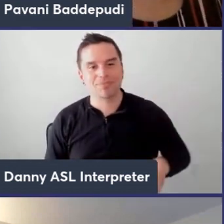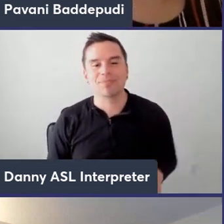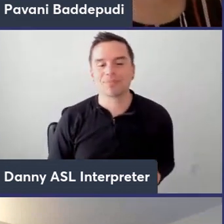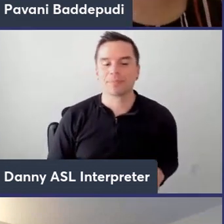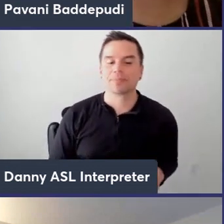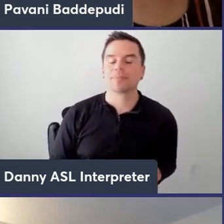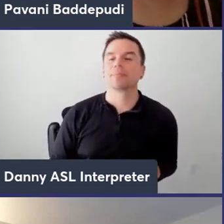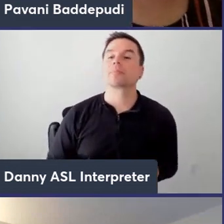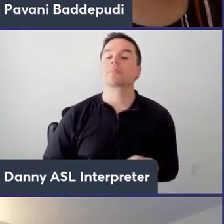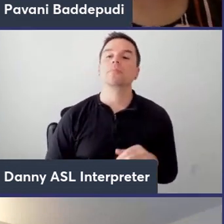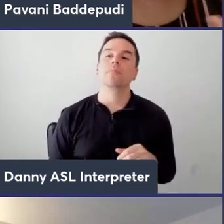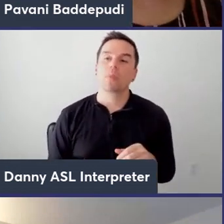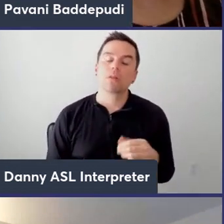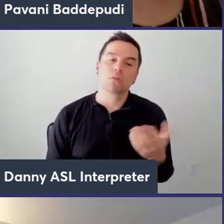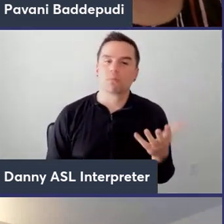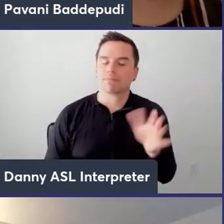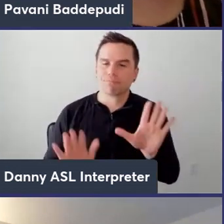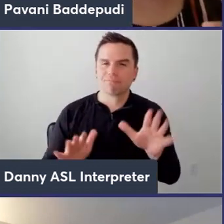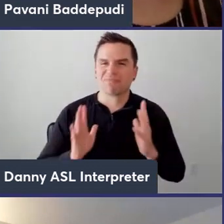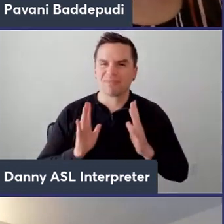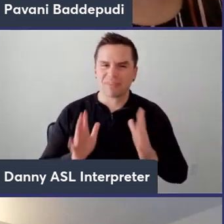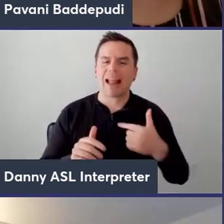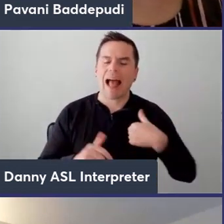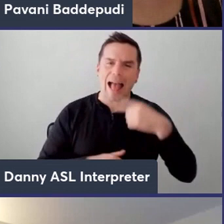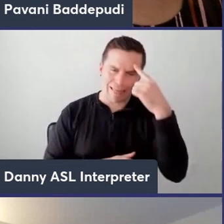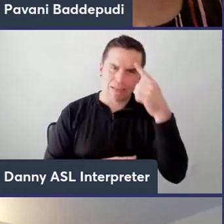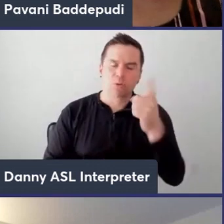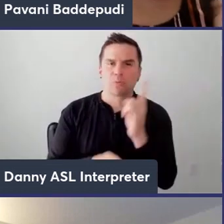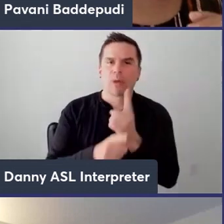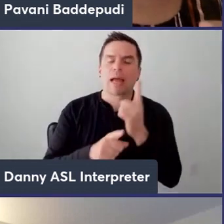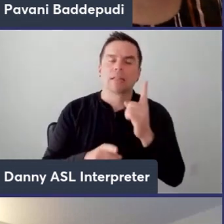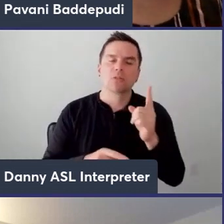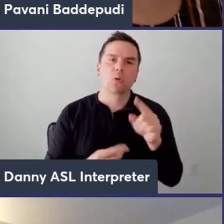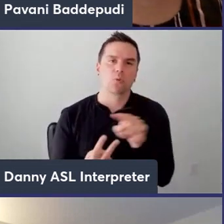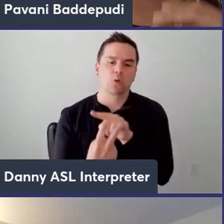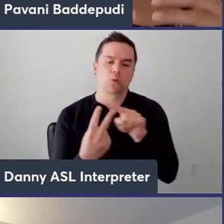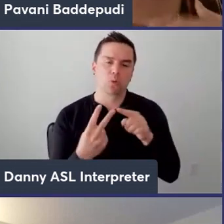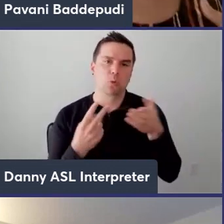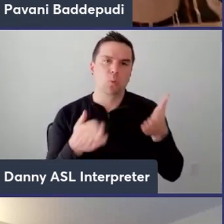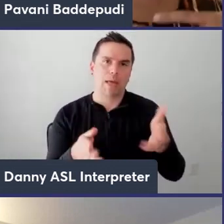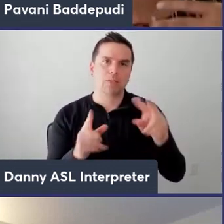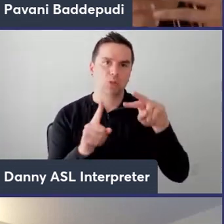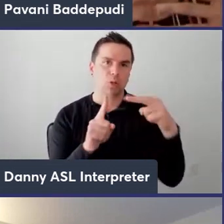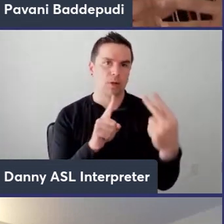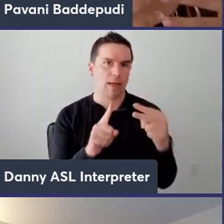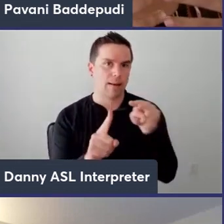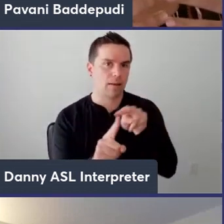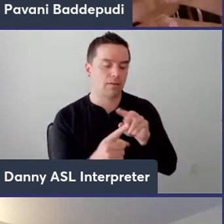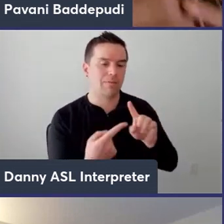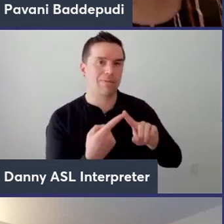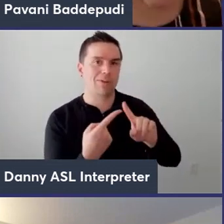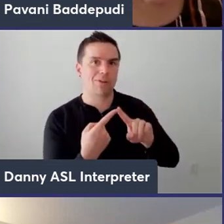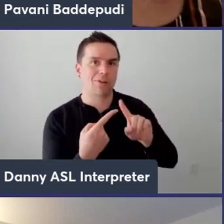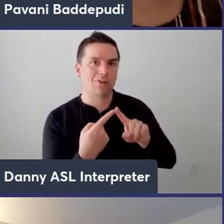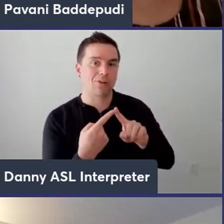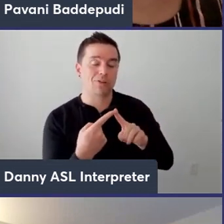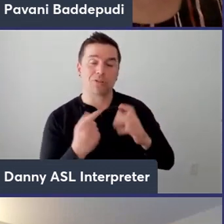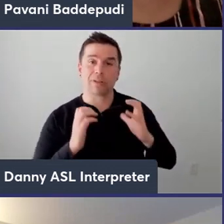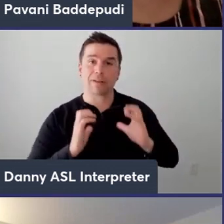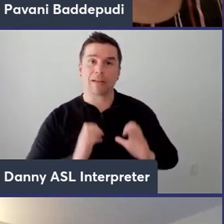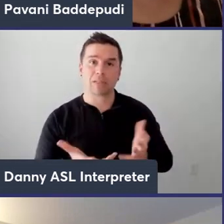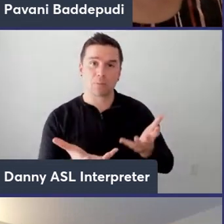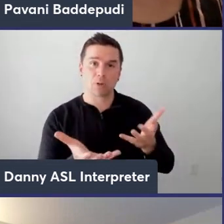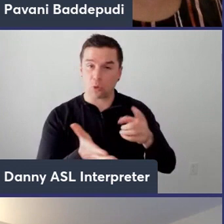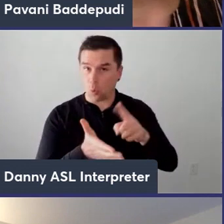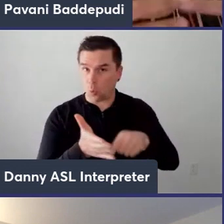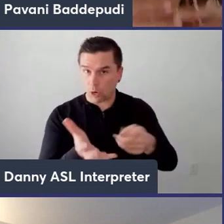No. I mean, it's all good. I think you're right, right? So there's two ways to look at it. It's one, what you want your customers to type in